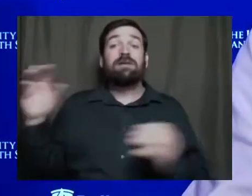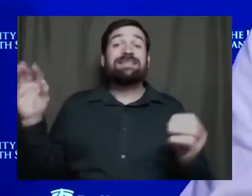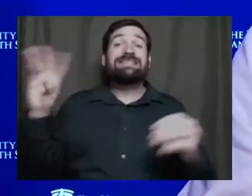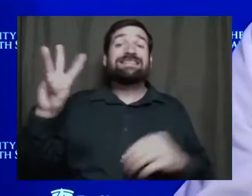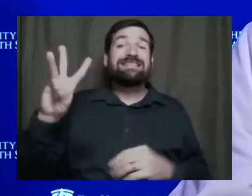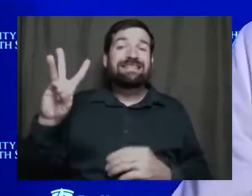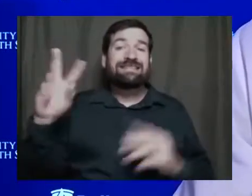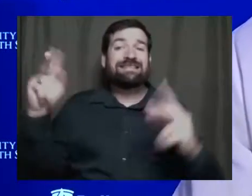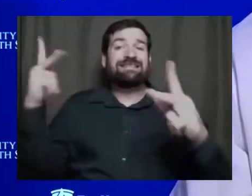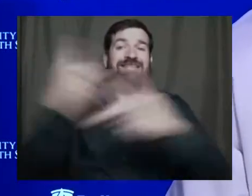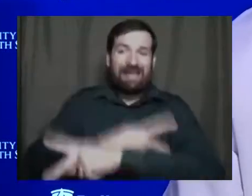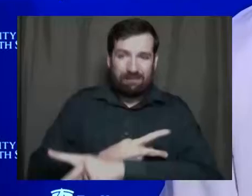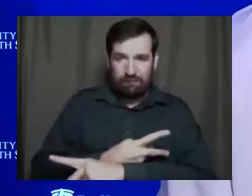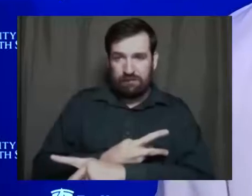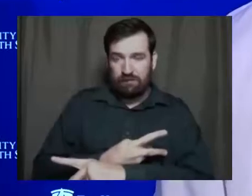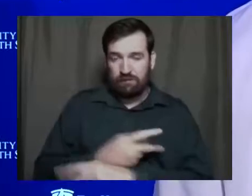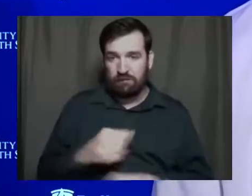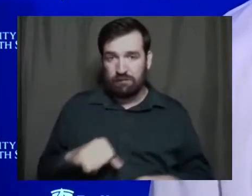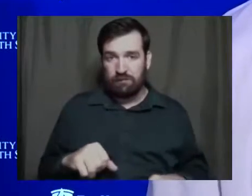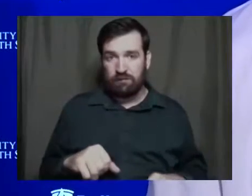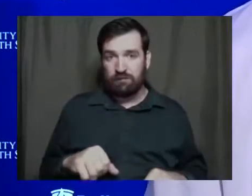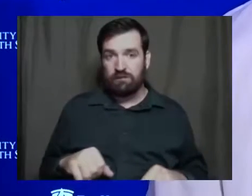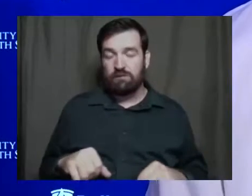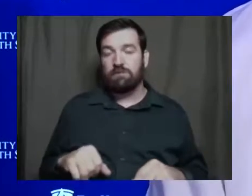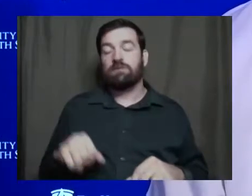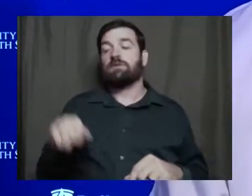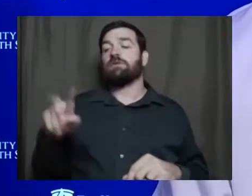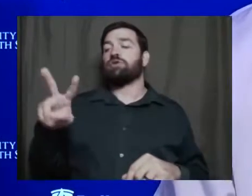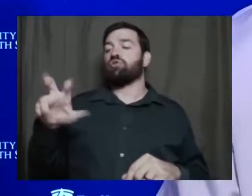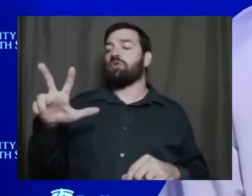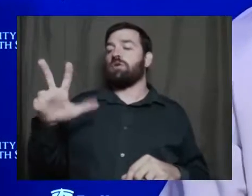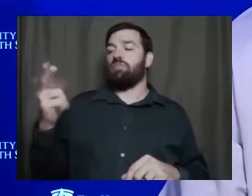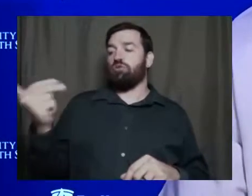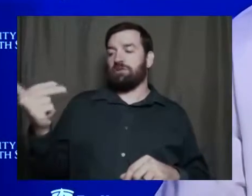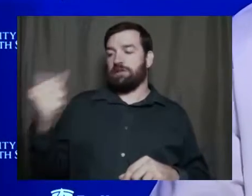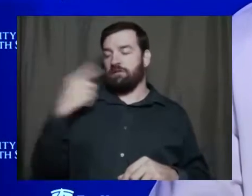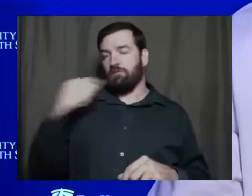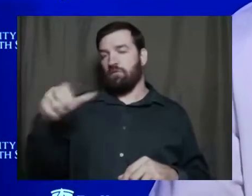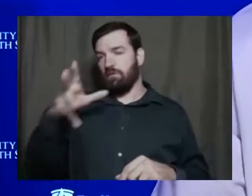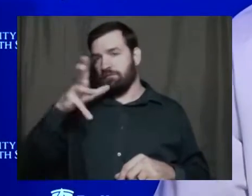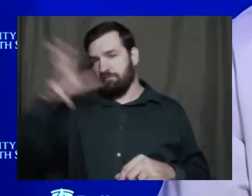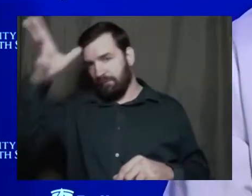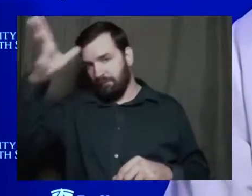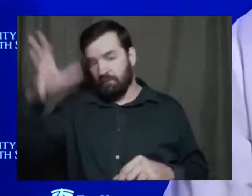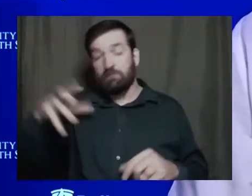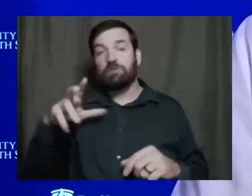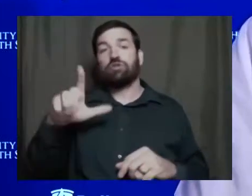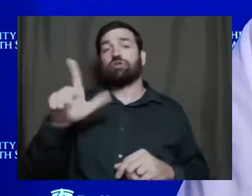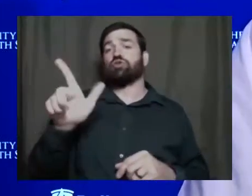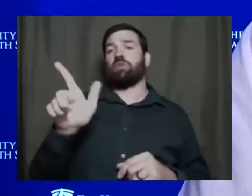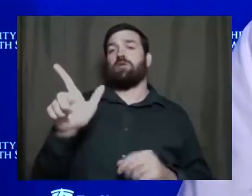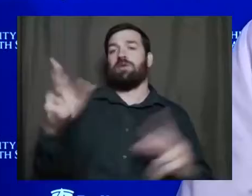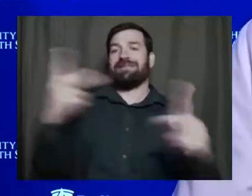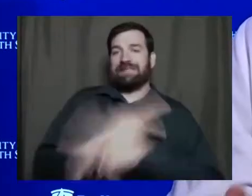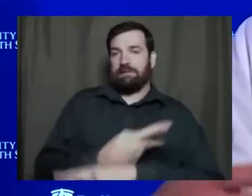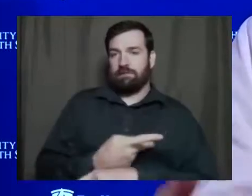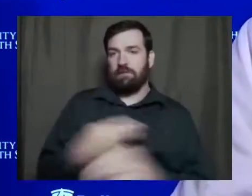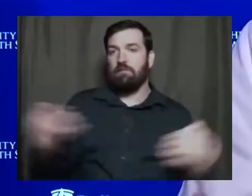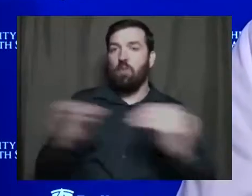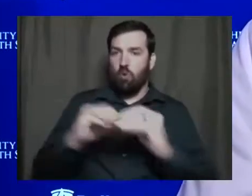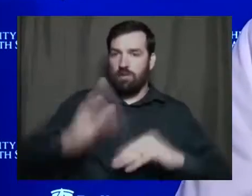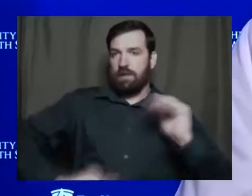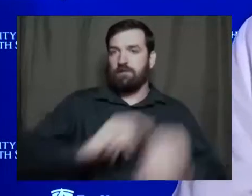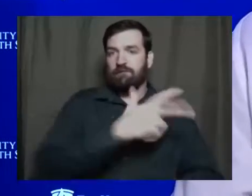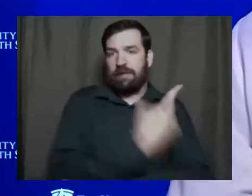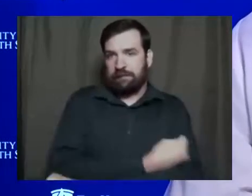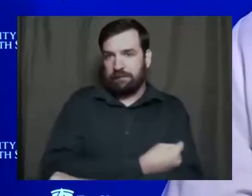And that's for males. And for females, it was 213 cases per million, nearly 21 times higher than vaccination. So certainly getting